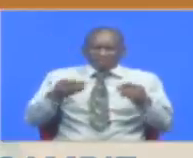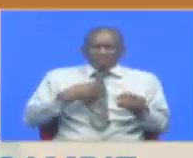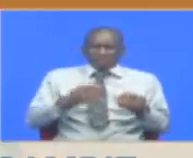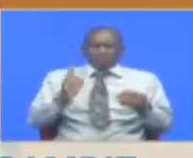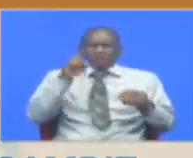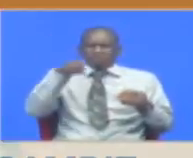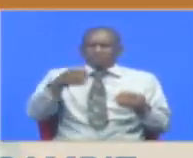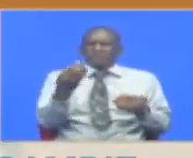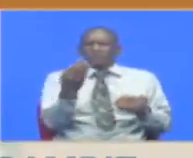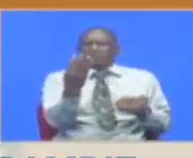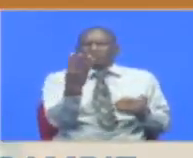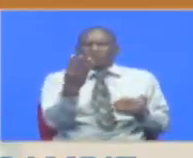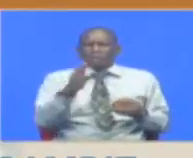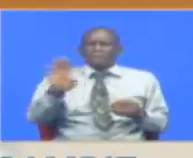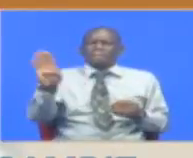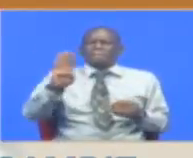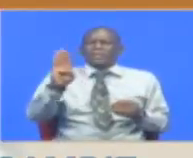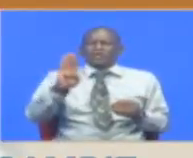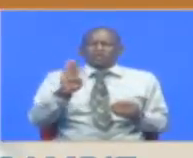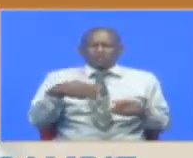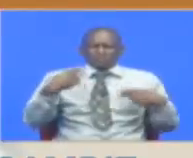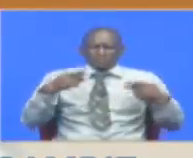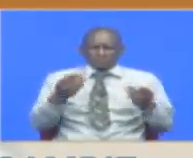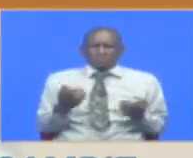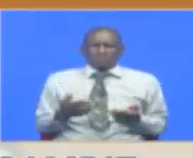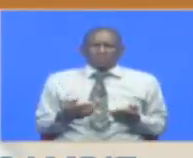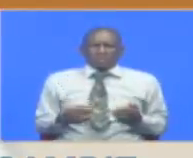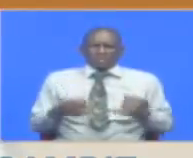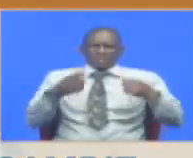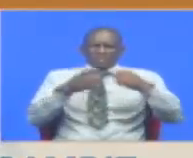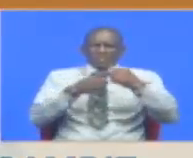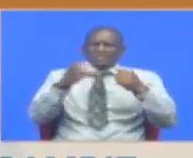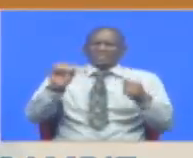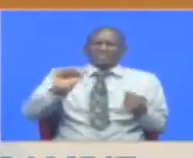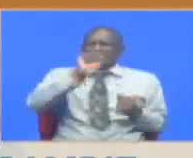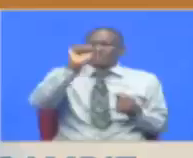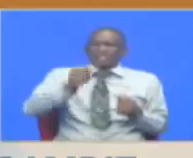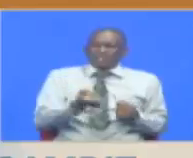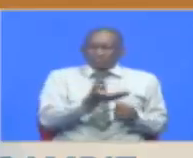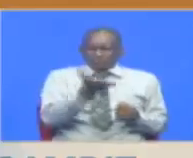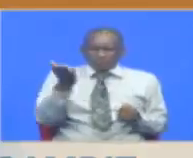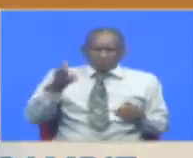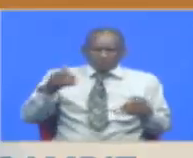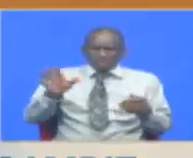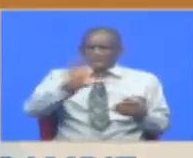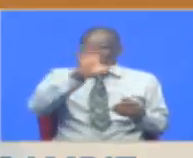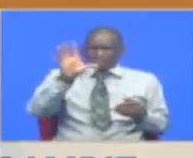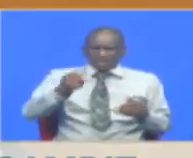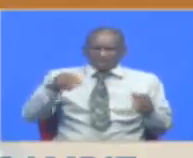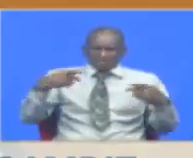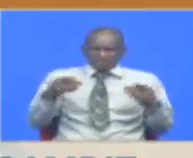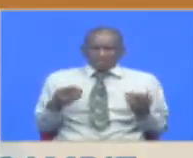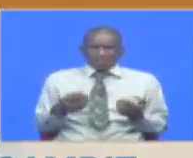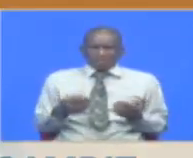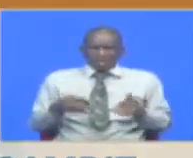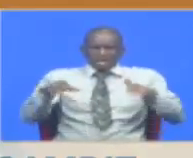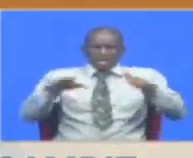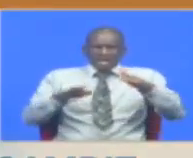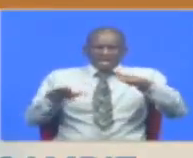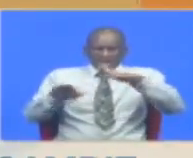1.34 billion people. 60% of the Africans are below the age